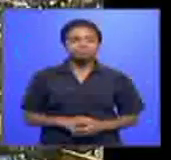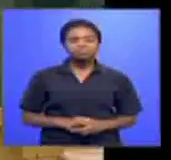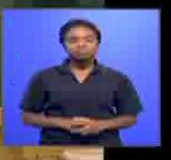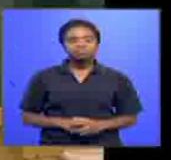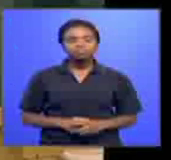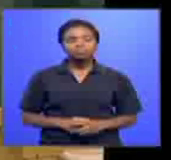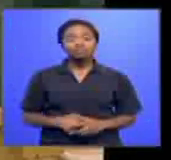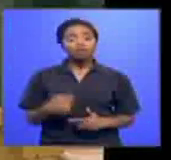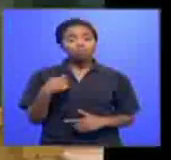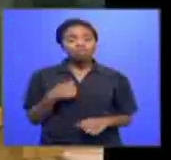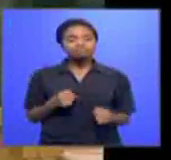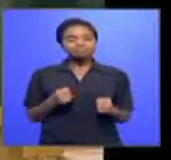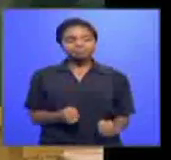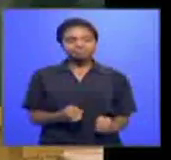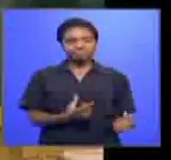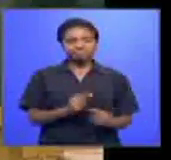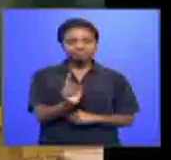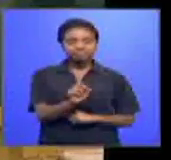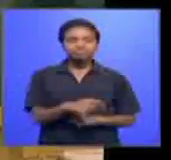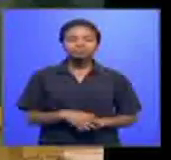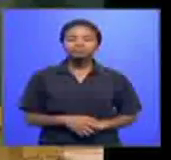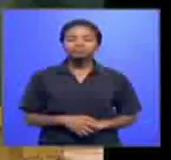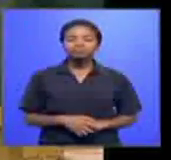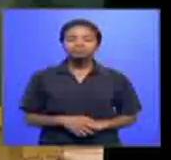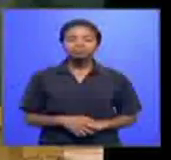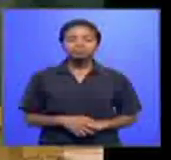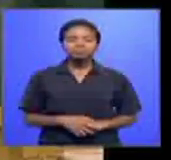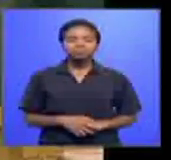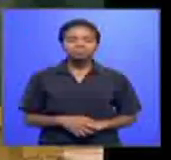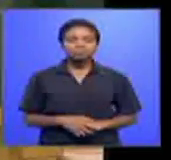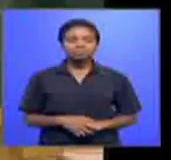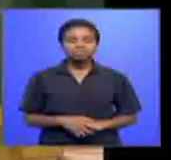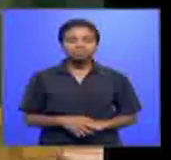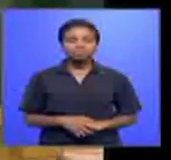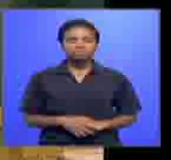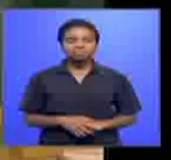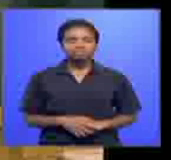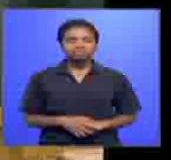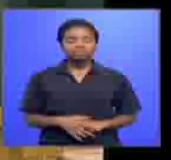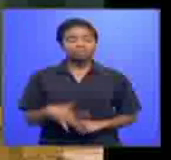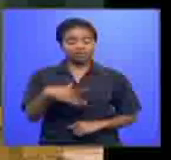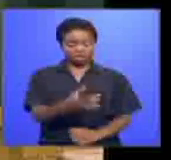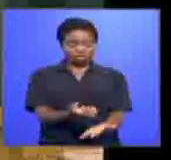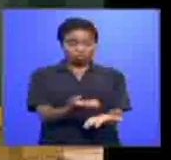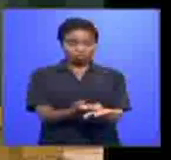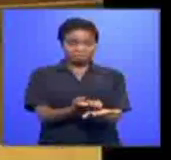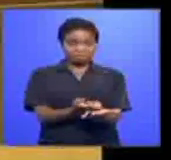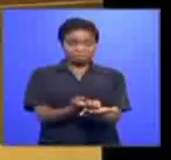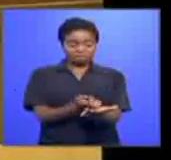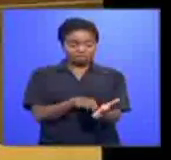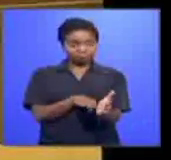We remain firm in our call for the lifting of economic